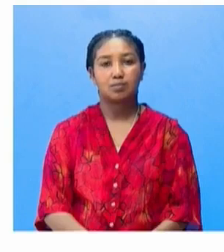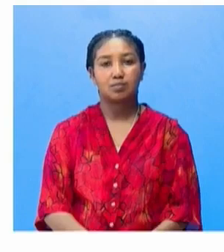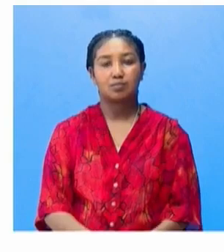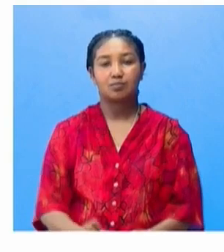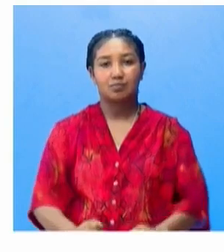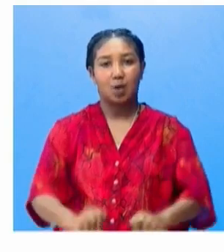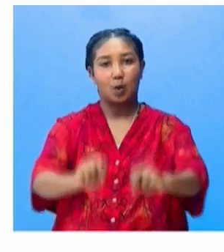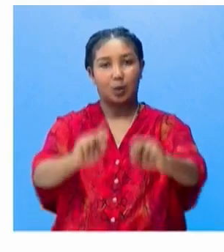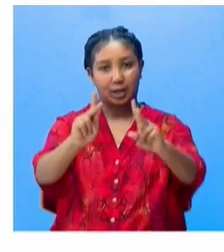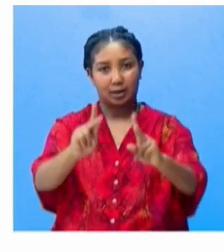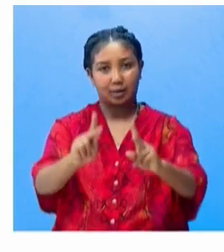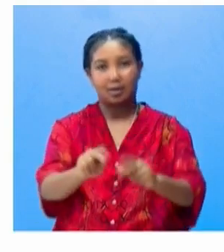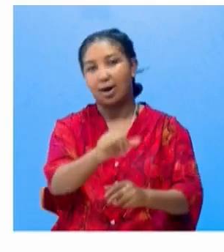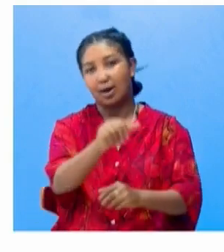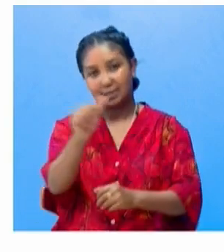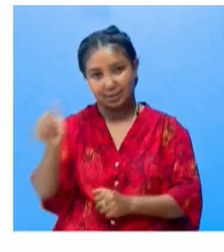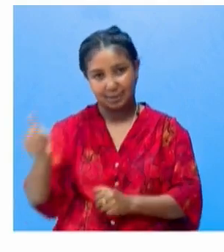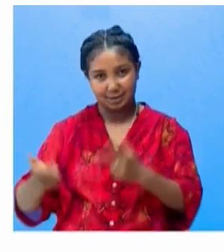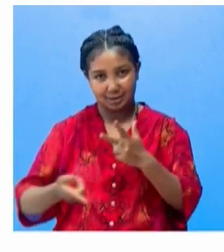Okay, another one.